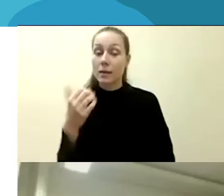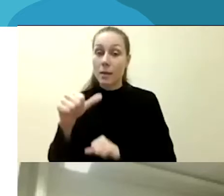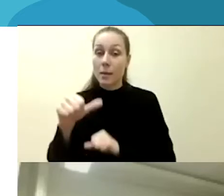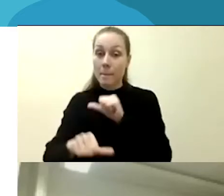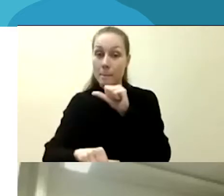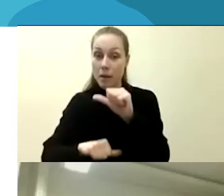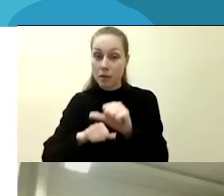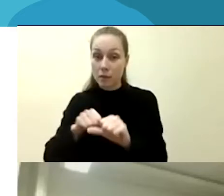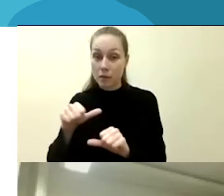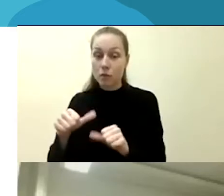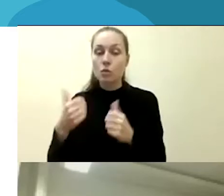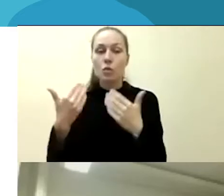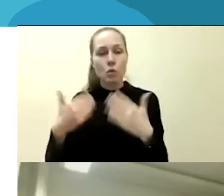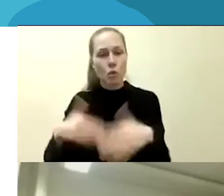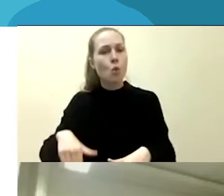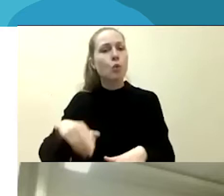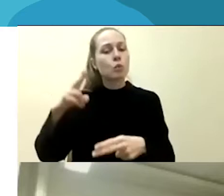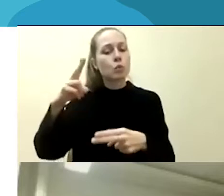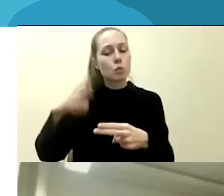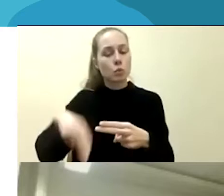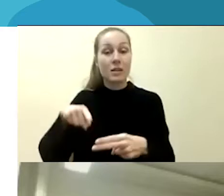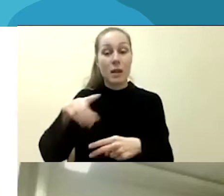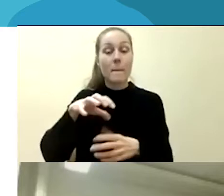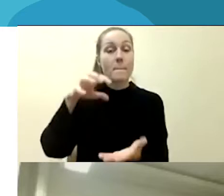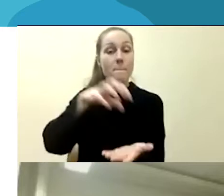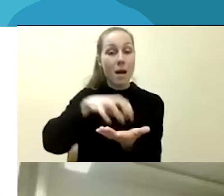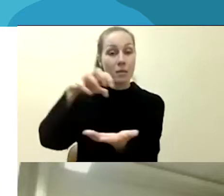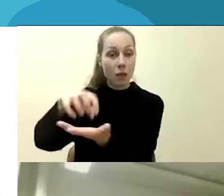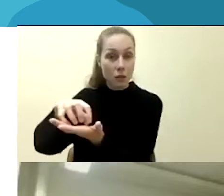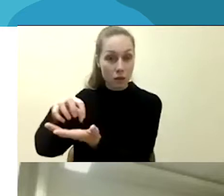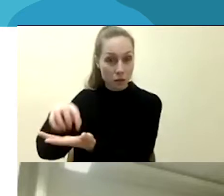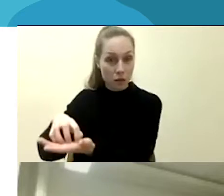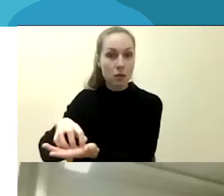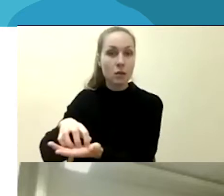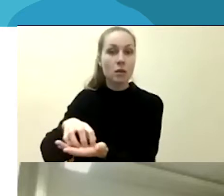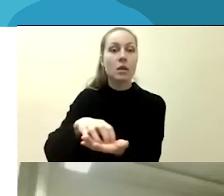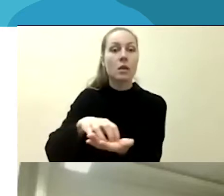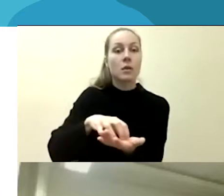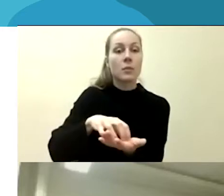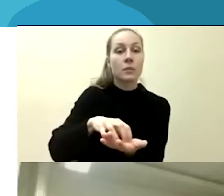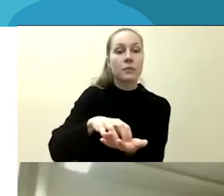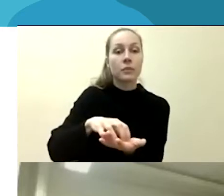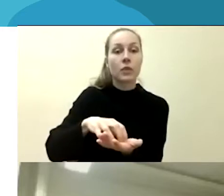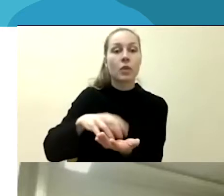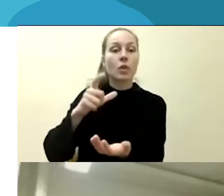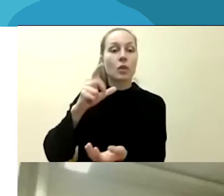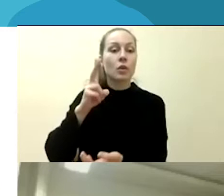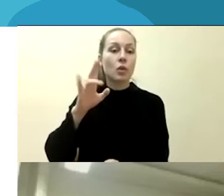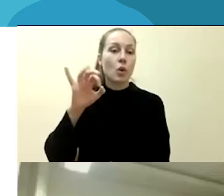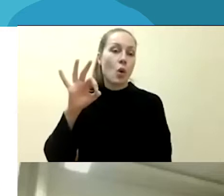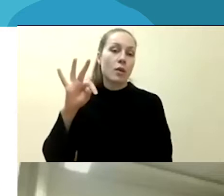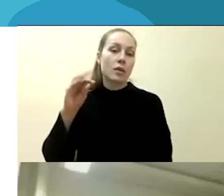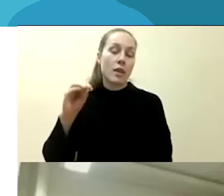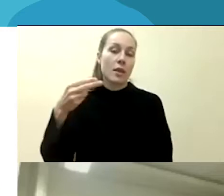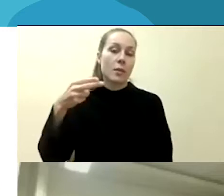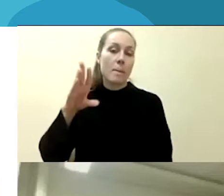crime units. And in Sweden, we have now 7 regions. And the 4 regions who don't have a hate